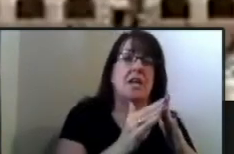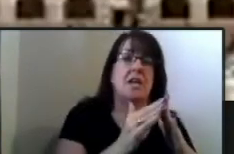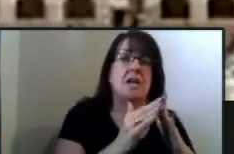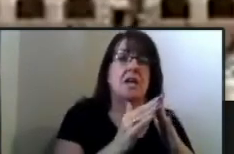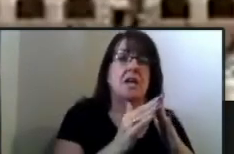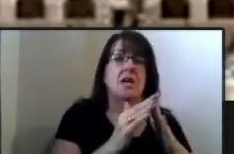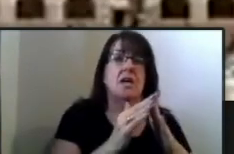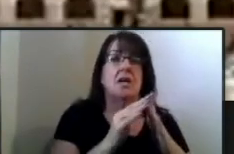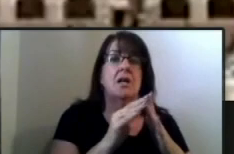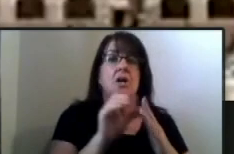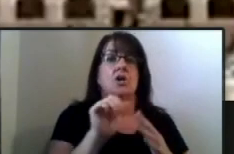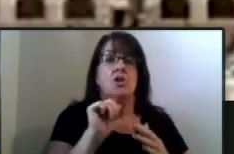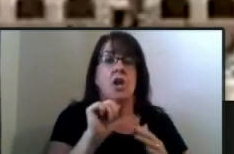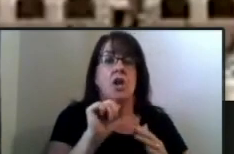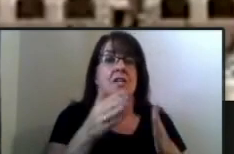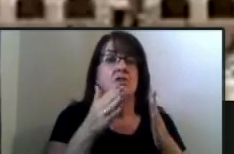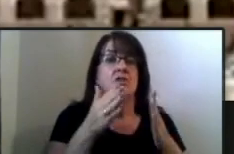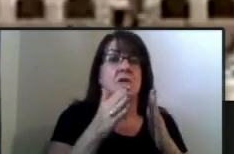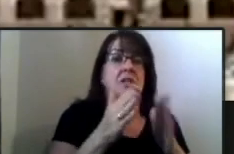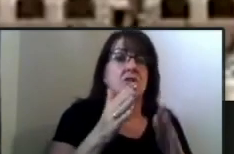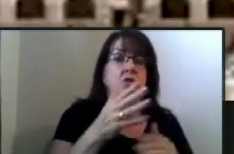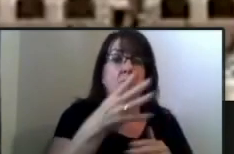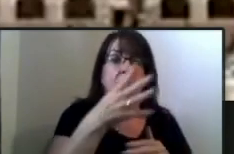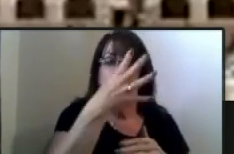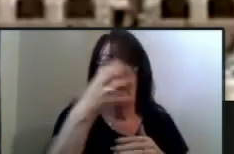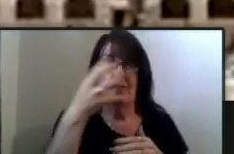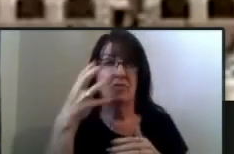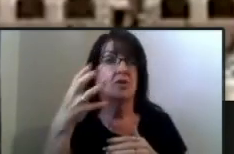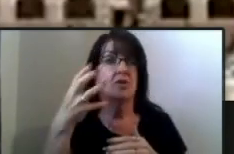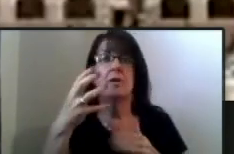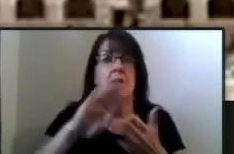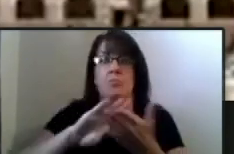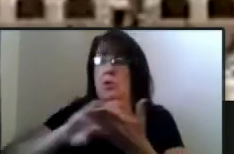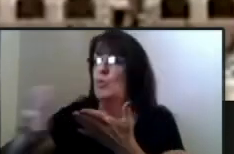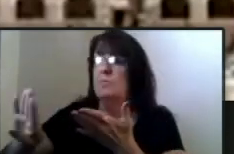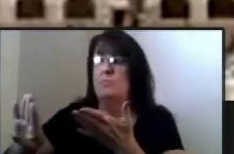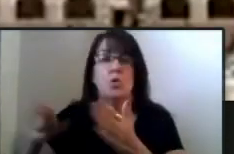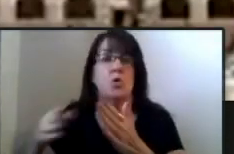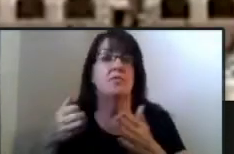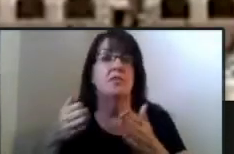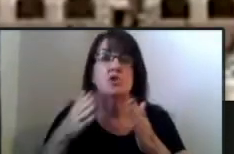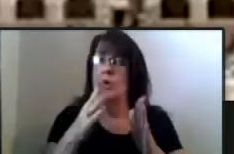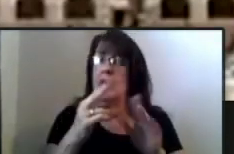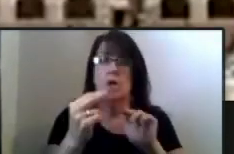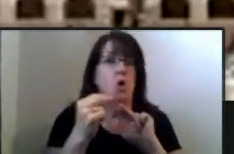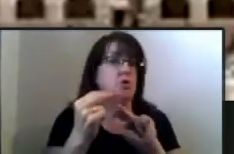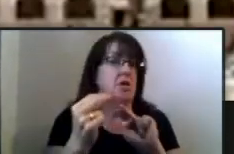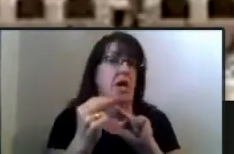Peters not to allow provision for immigrants to be removed during the Senate negotiation.